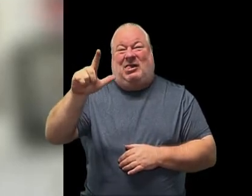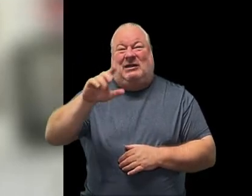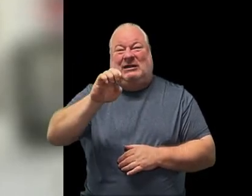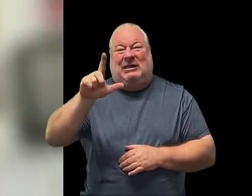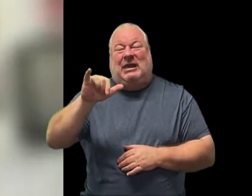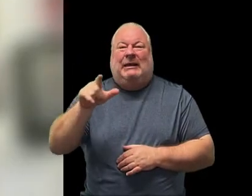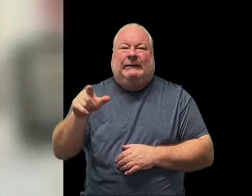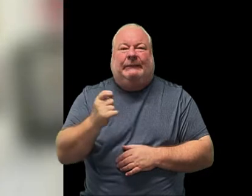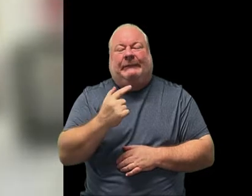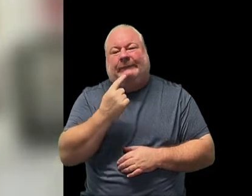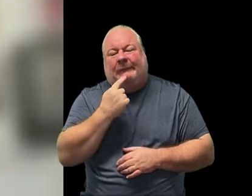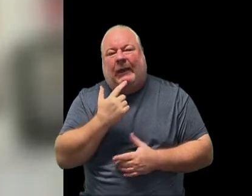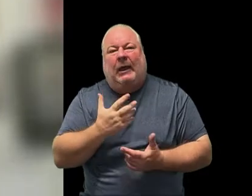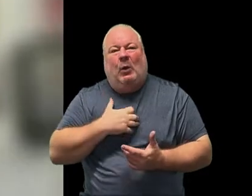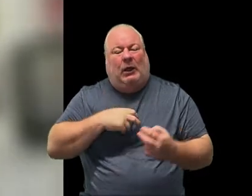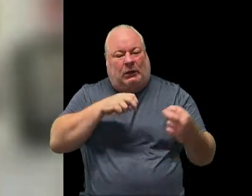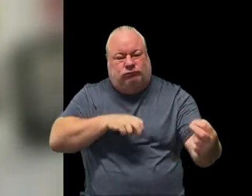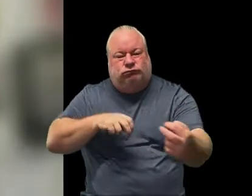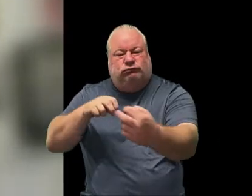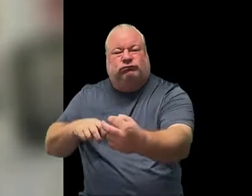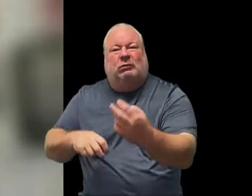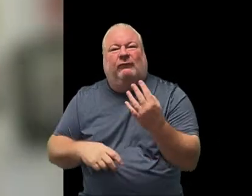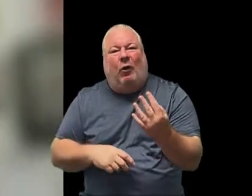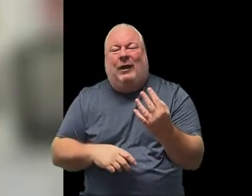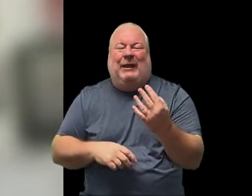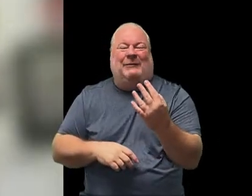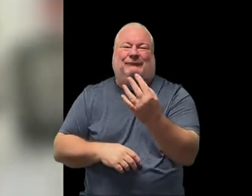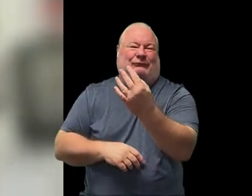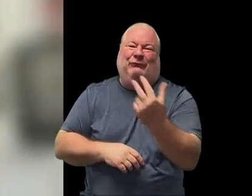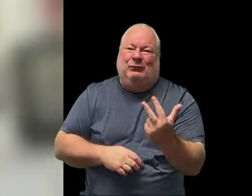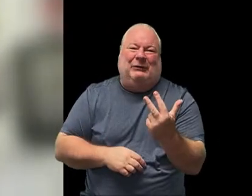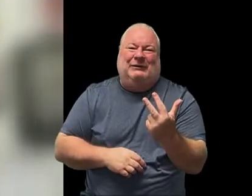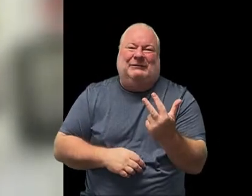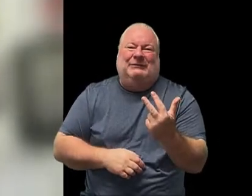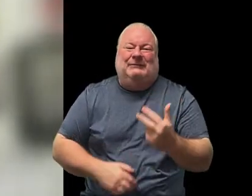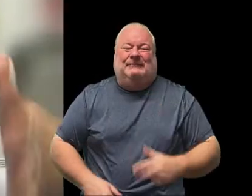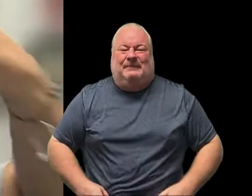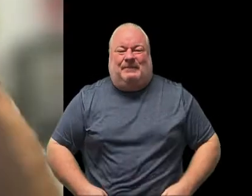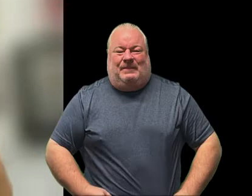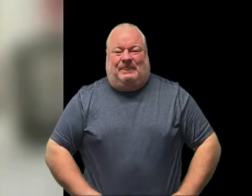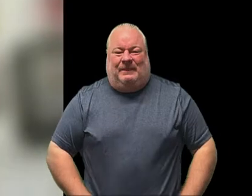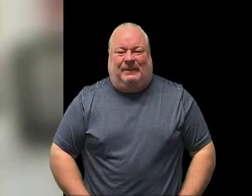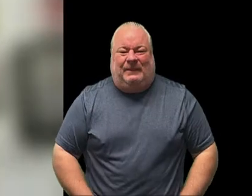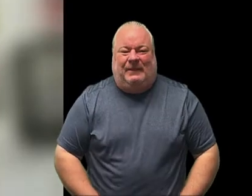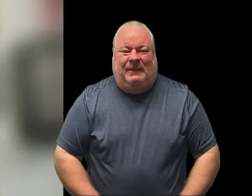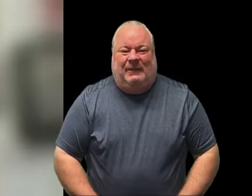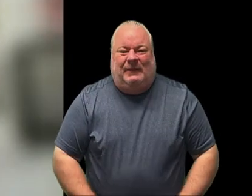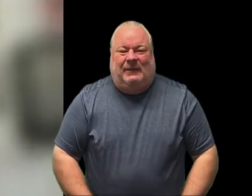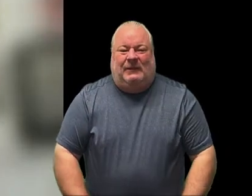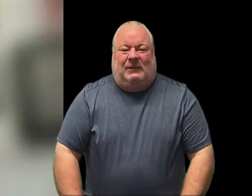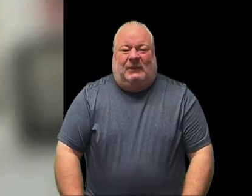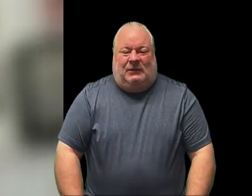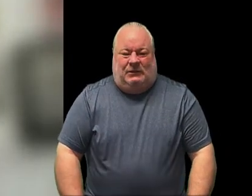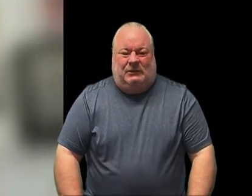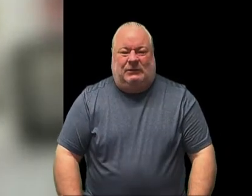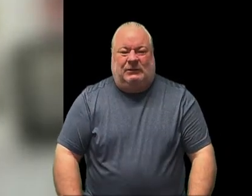I had to do. We are having a slow start, a restorative